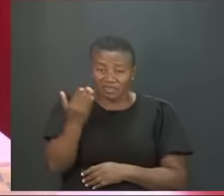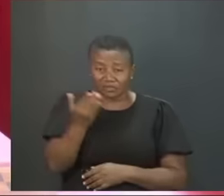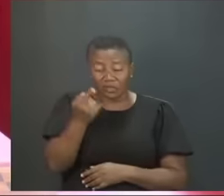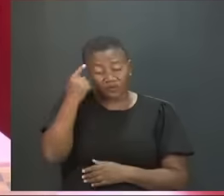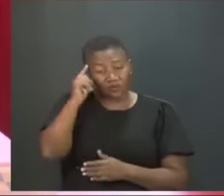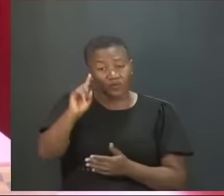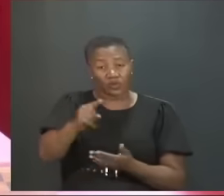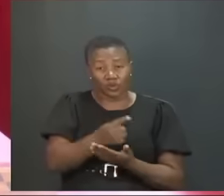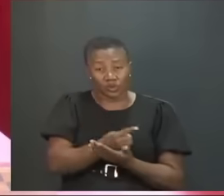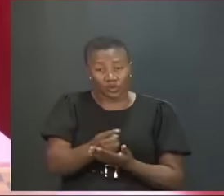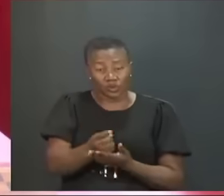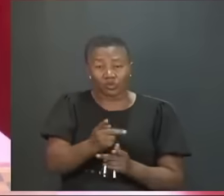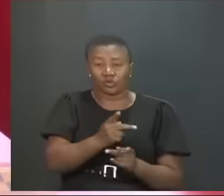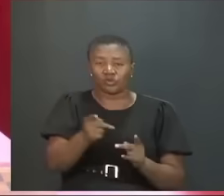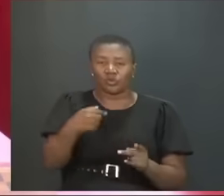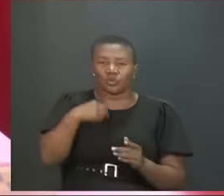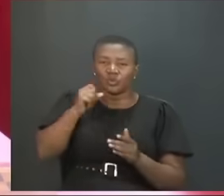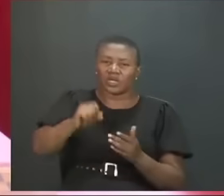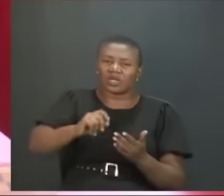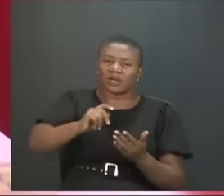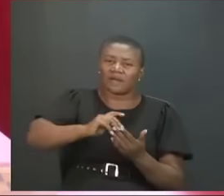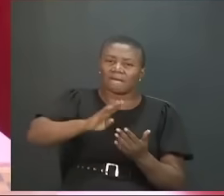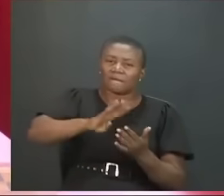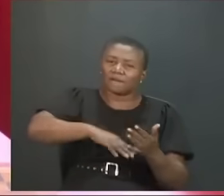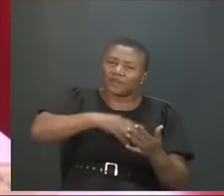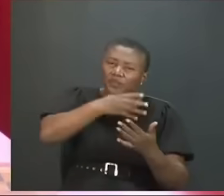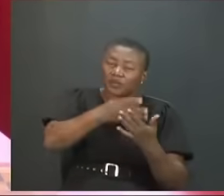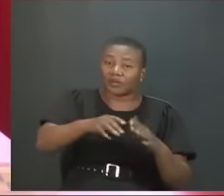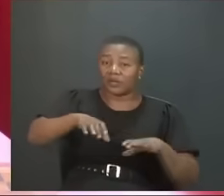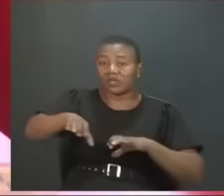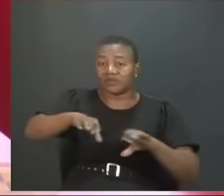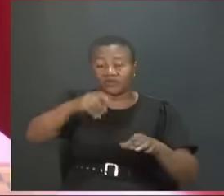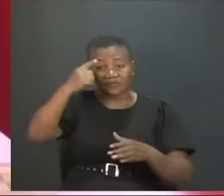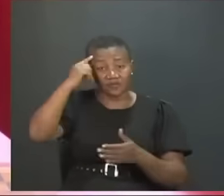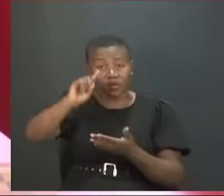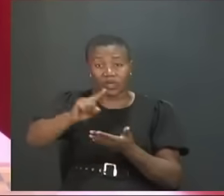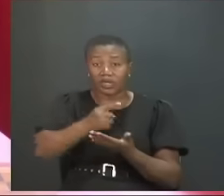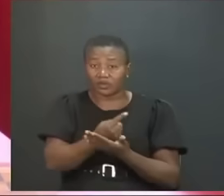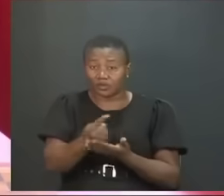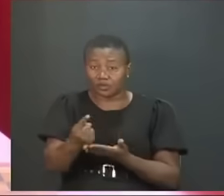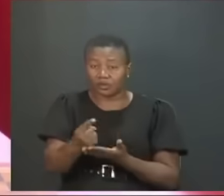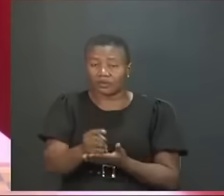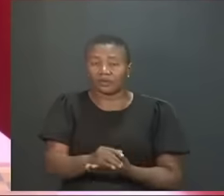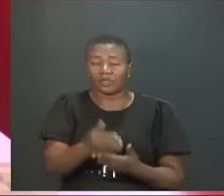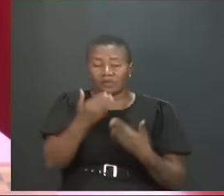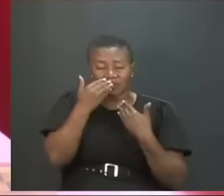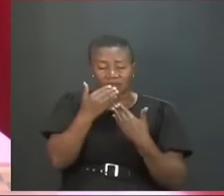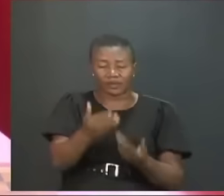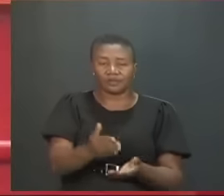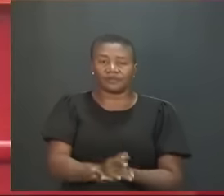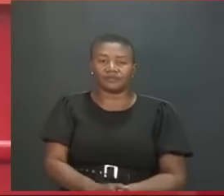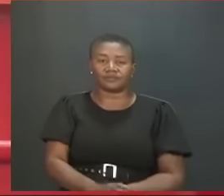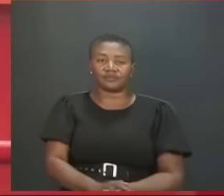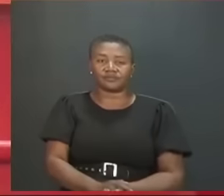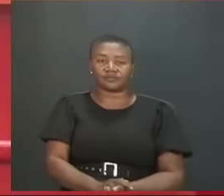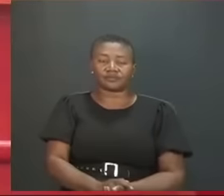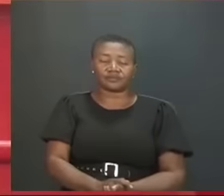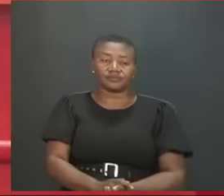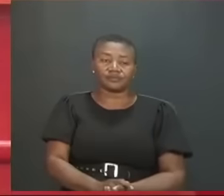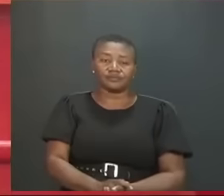that we can schedule activities for next week. Mr. Speaker, I thank you.